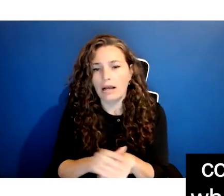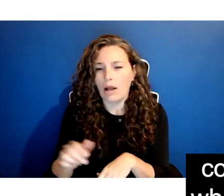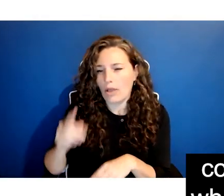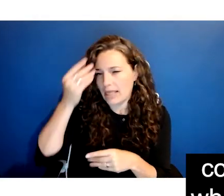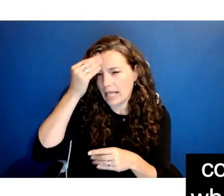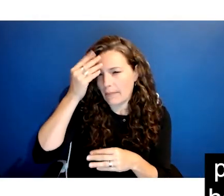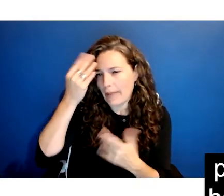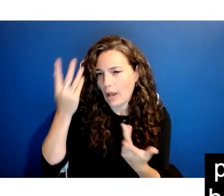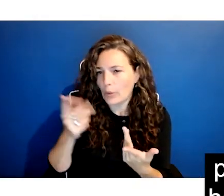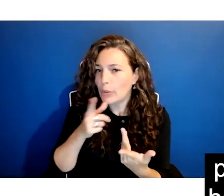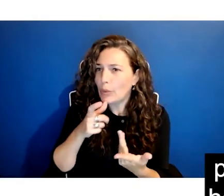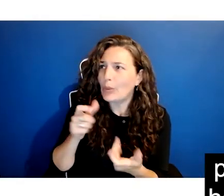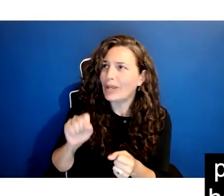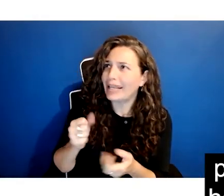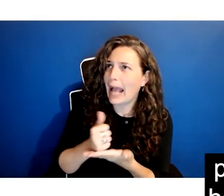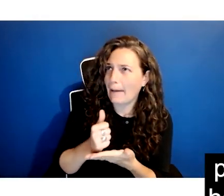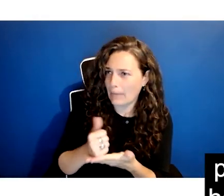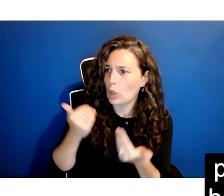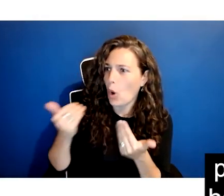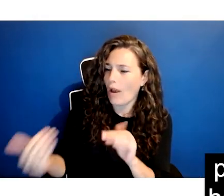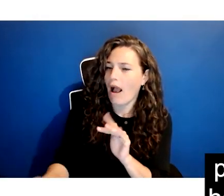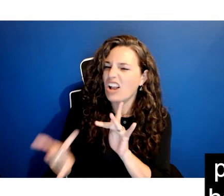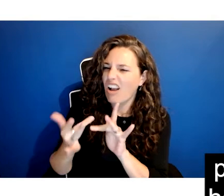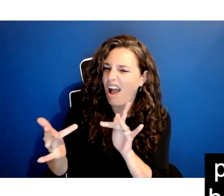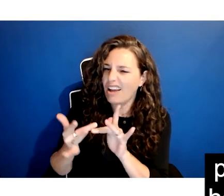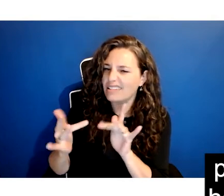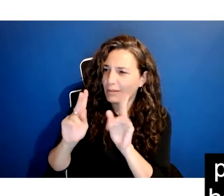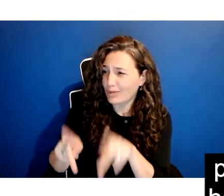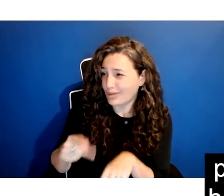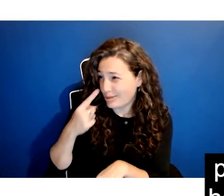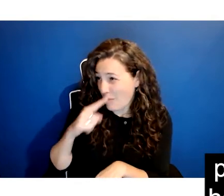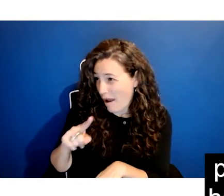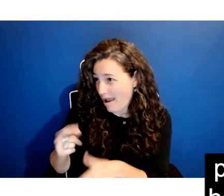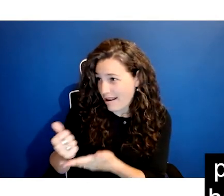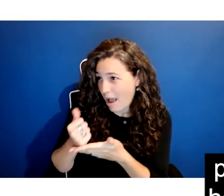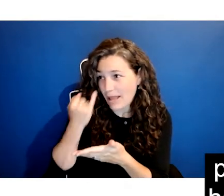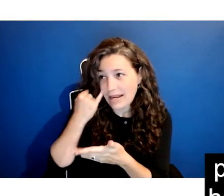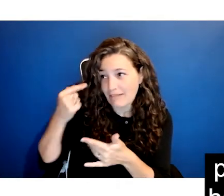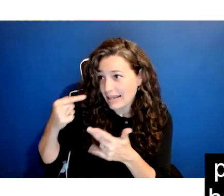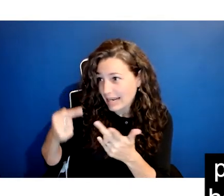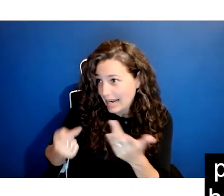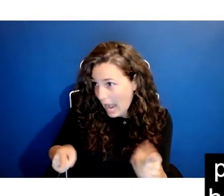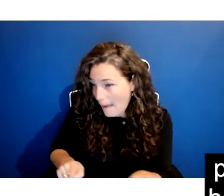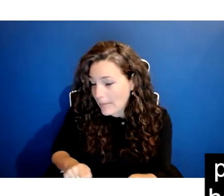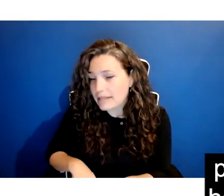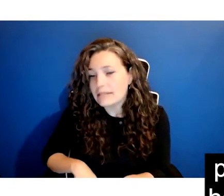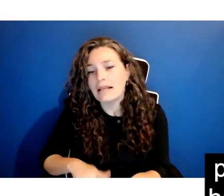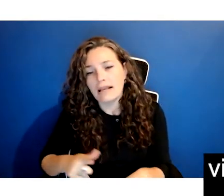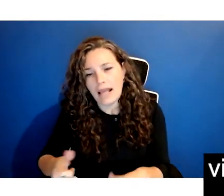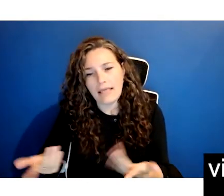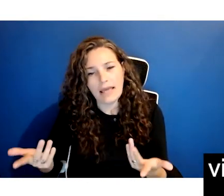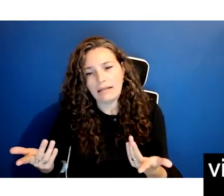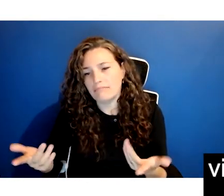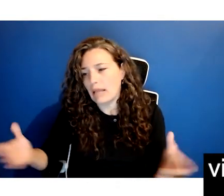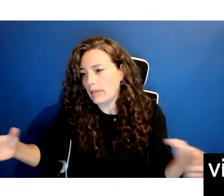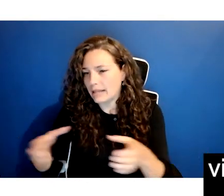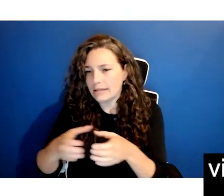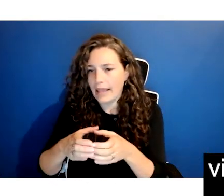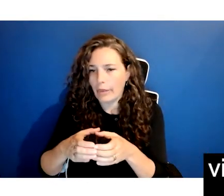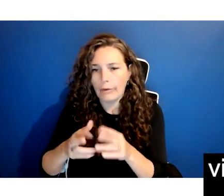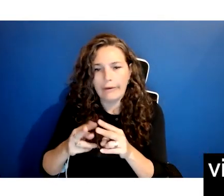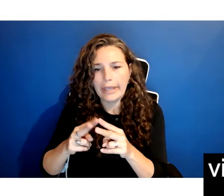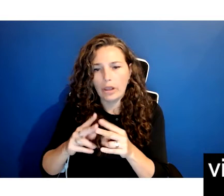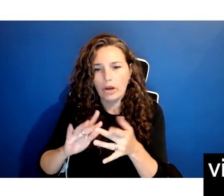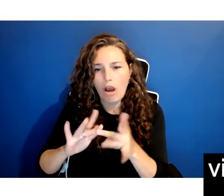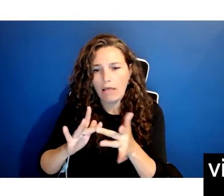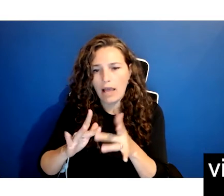Contact those people and ask if they would be willing to help again. Get together with those people virtually or in